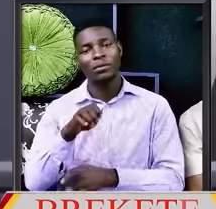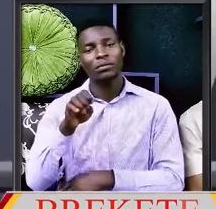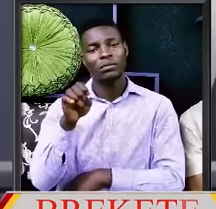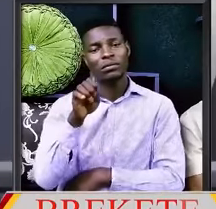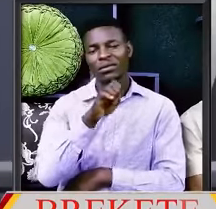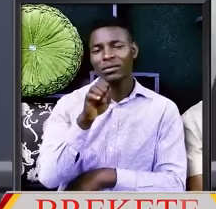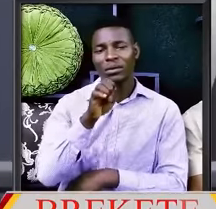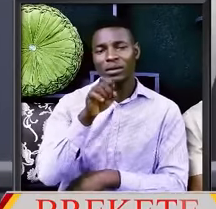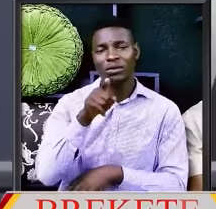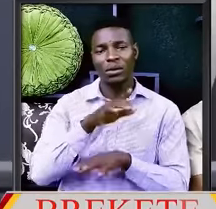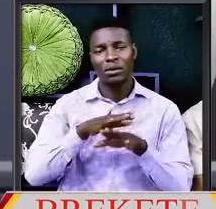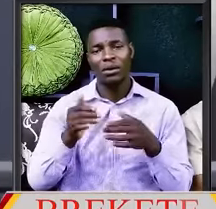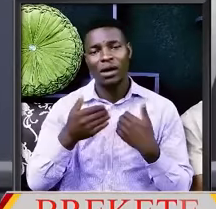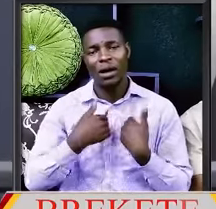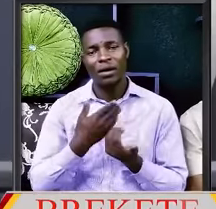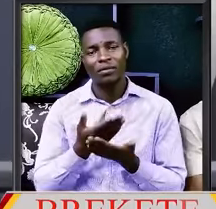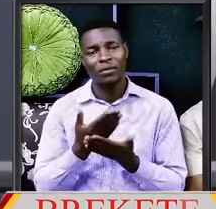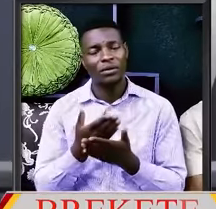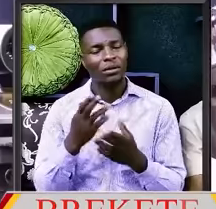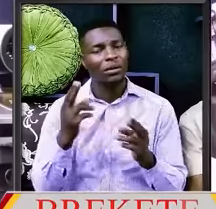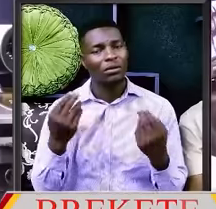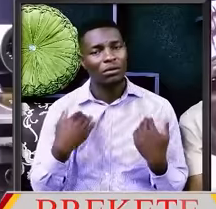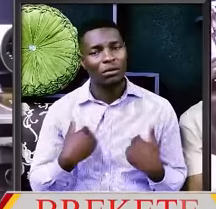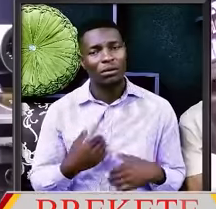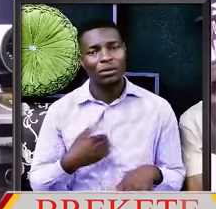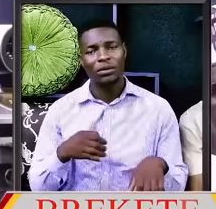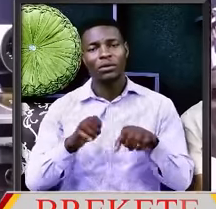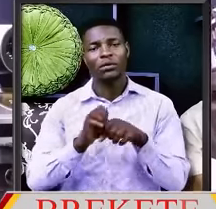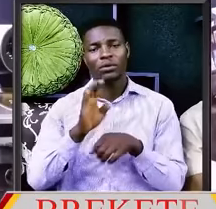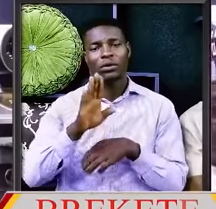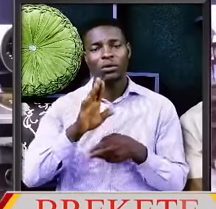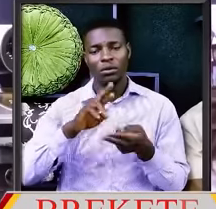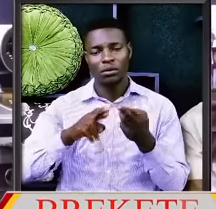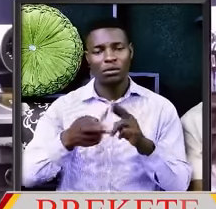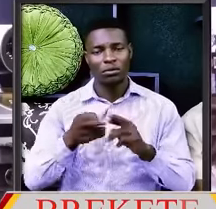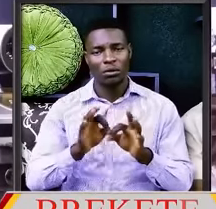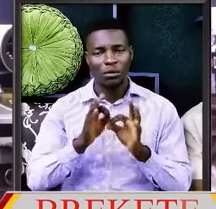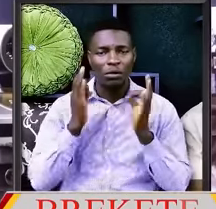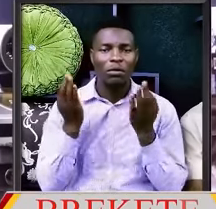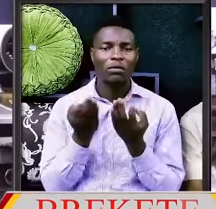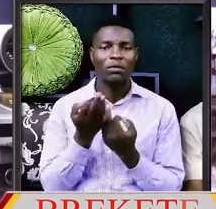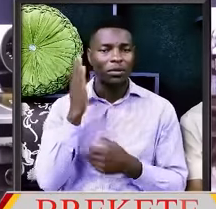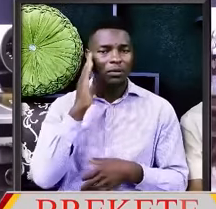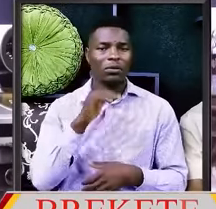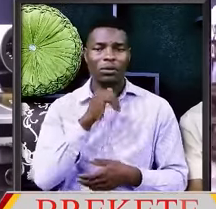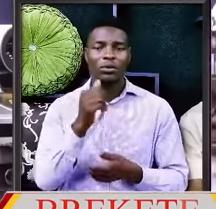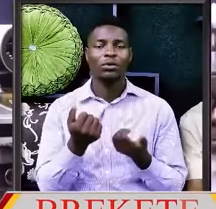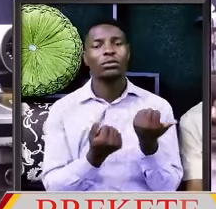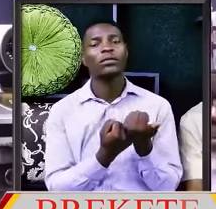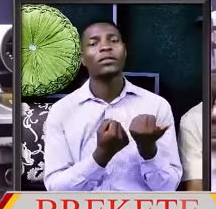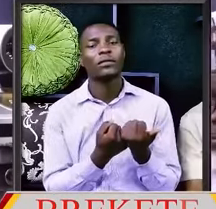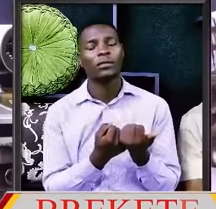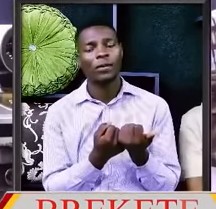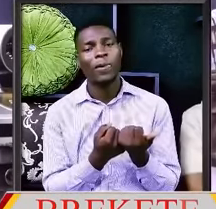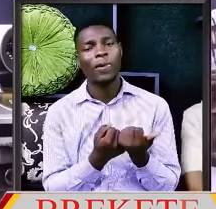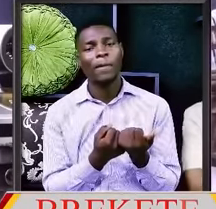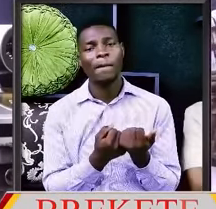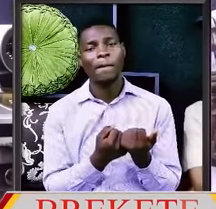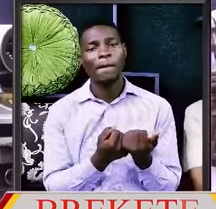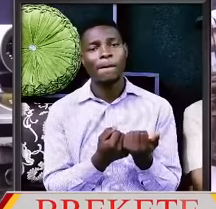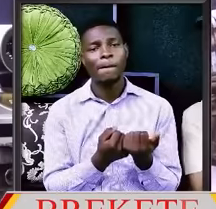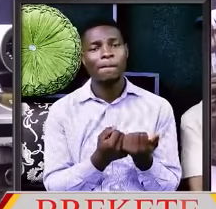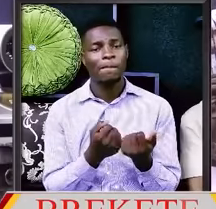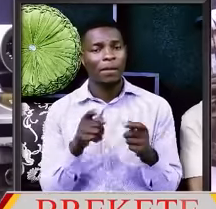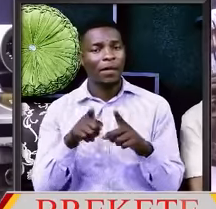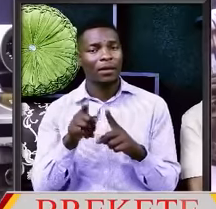money. No go area. Nobody. No. Even your relations will not stand for you. Yes. Everybody's on the run, ordinary. And as I they